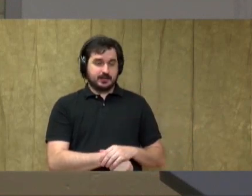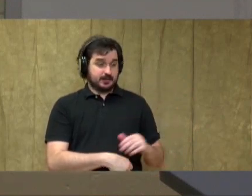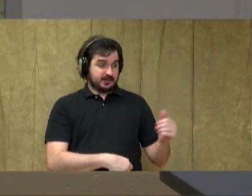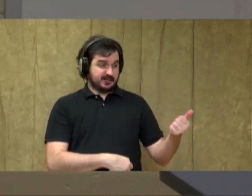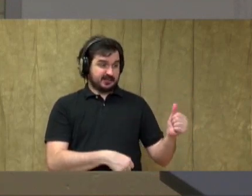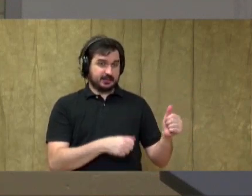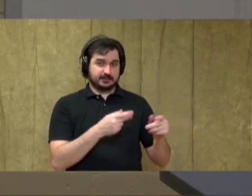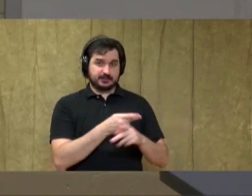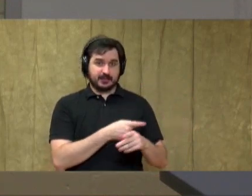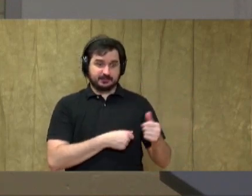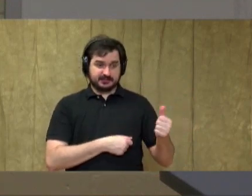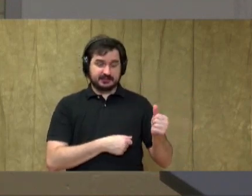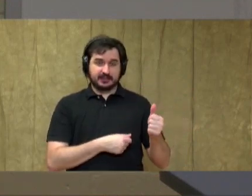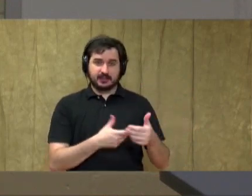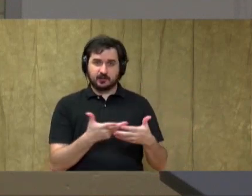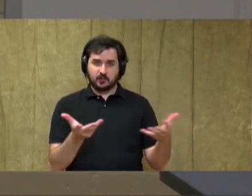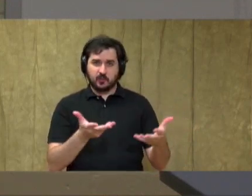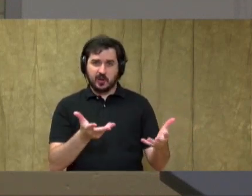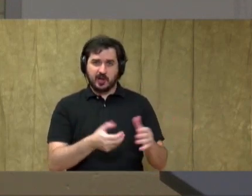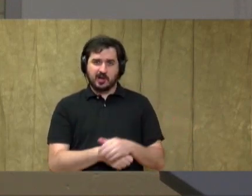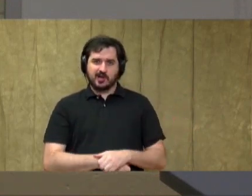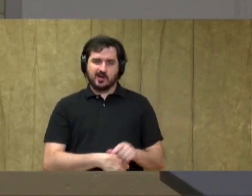What's 10 times 10?